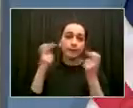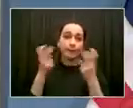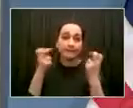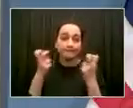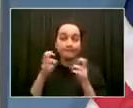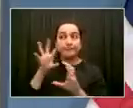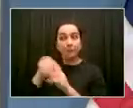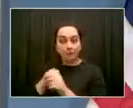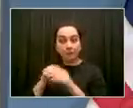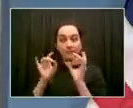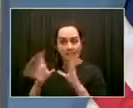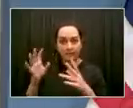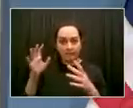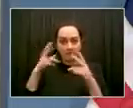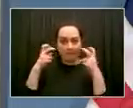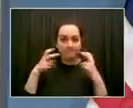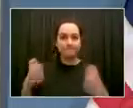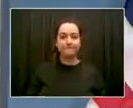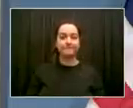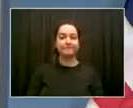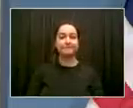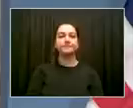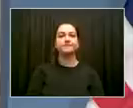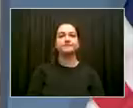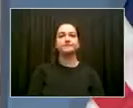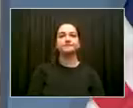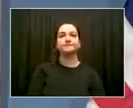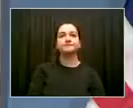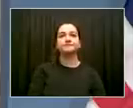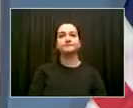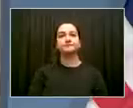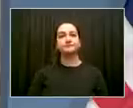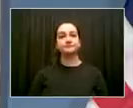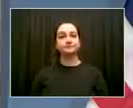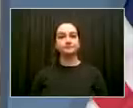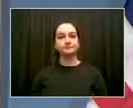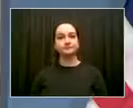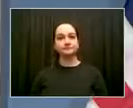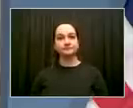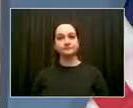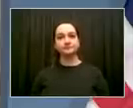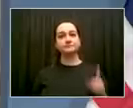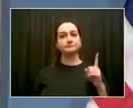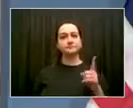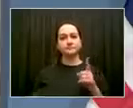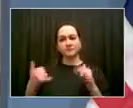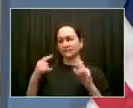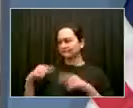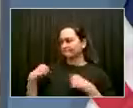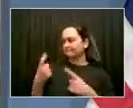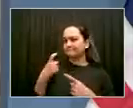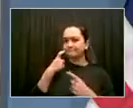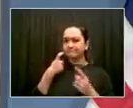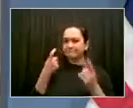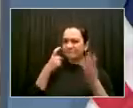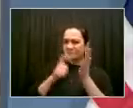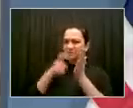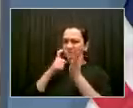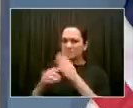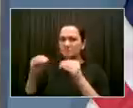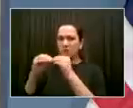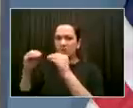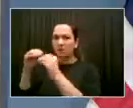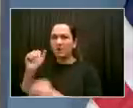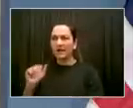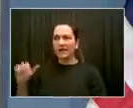and we're paying very special attention to that, and Jessica can get into that in a moment. I'm going to finish just talking about, you heard